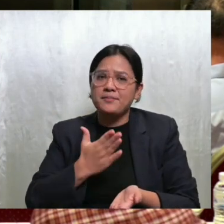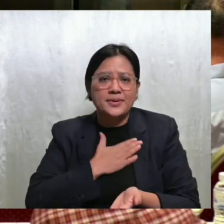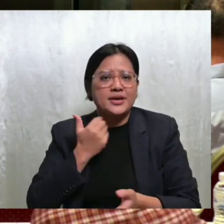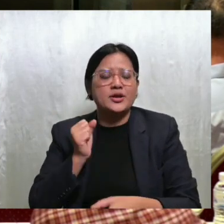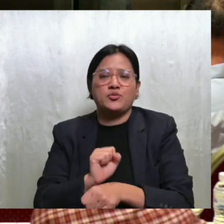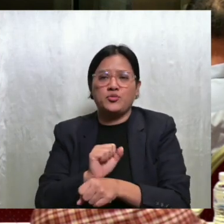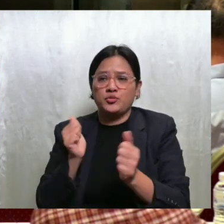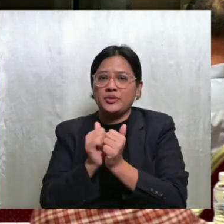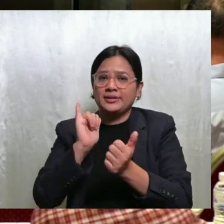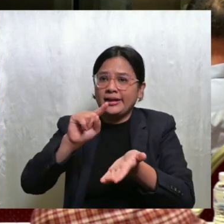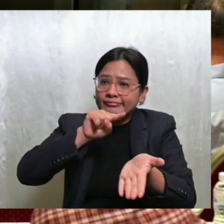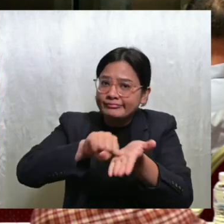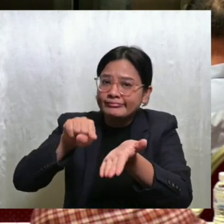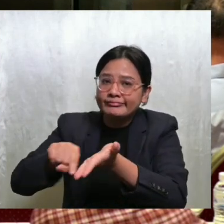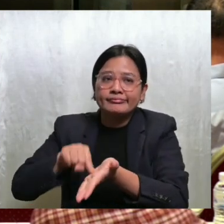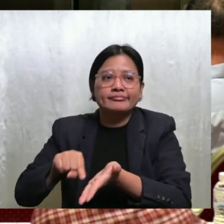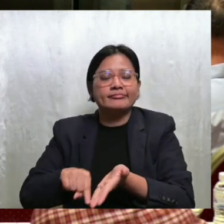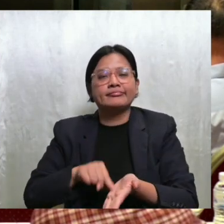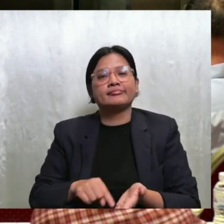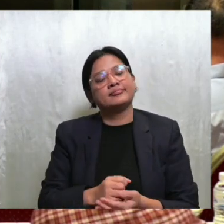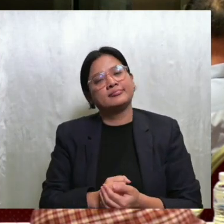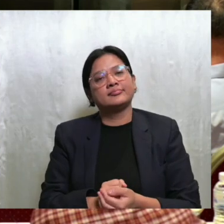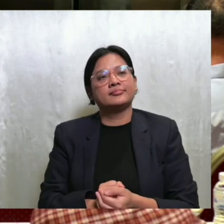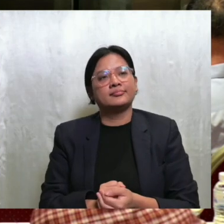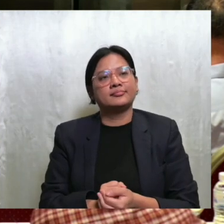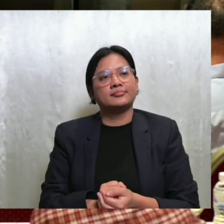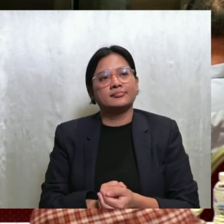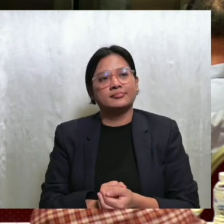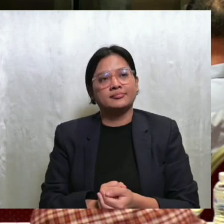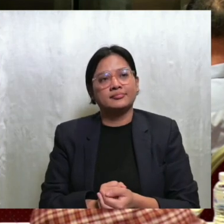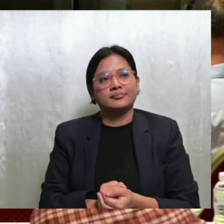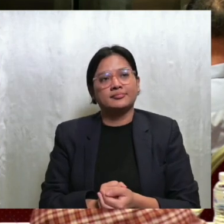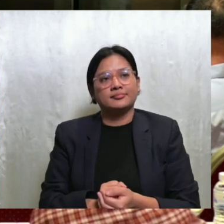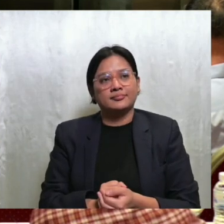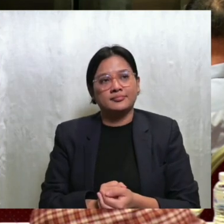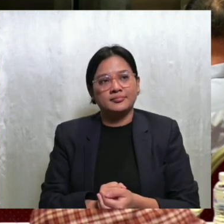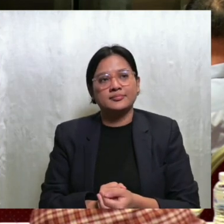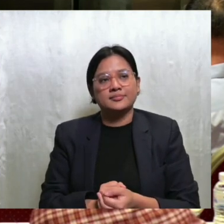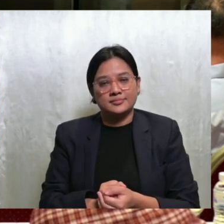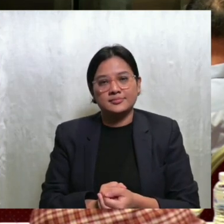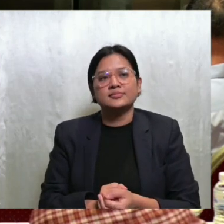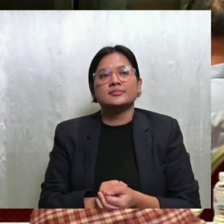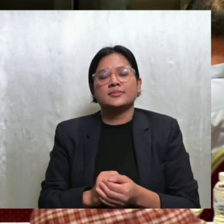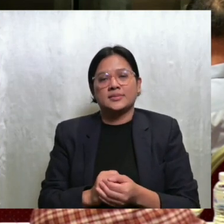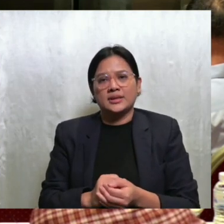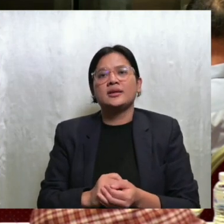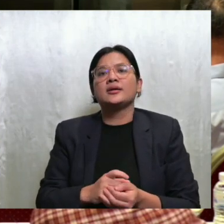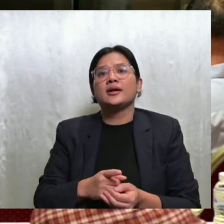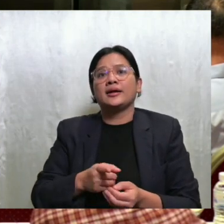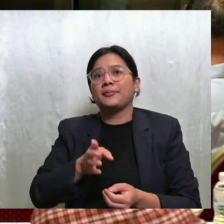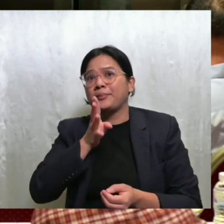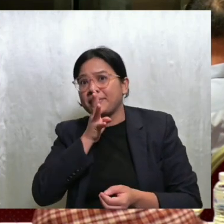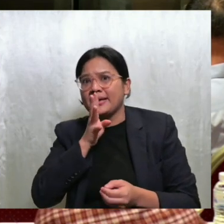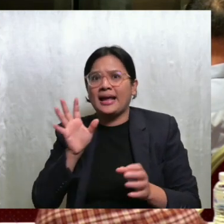will share some of his organization's lessons with us, which is really around implementing in very low resource settings and